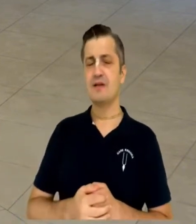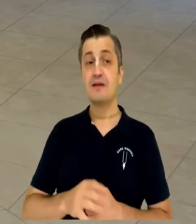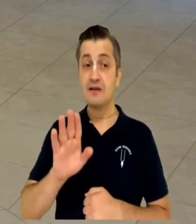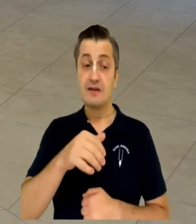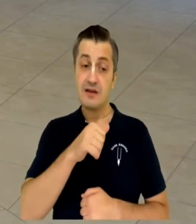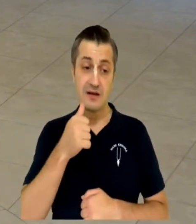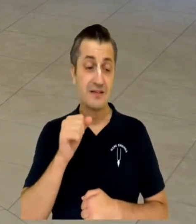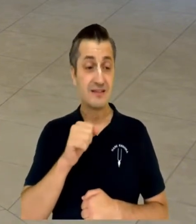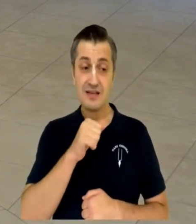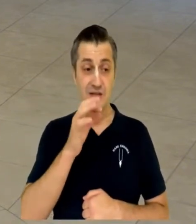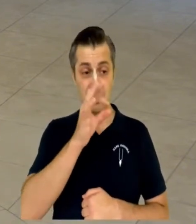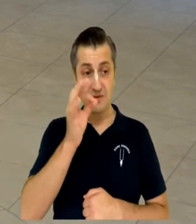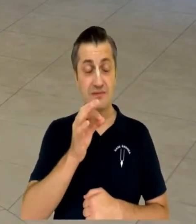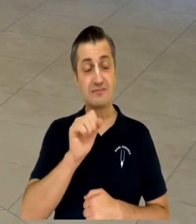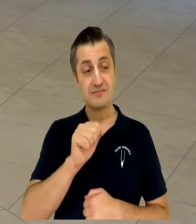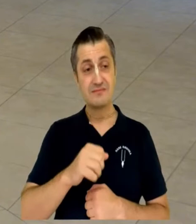So,